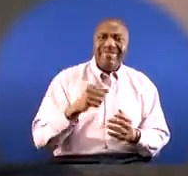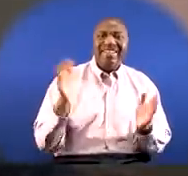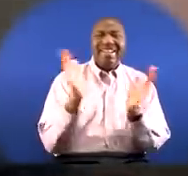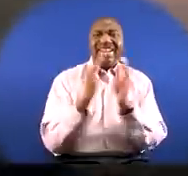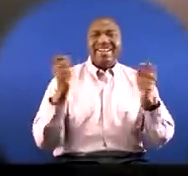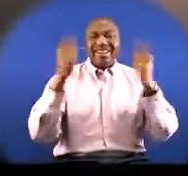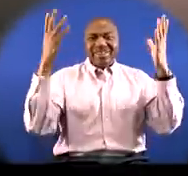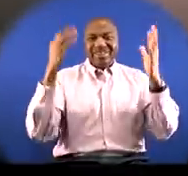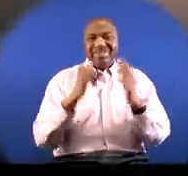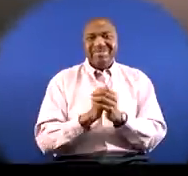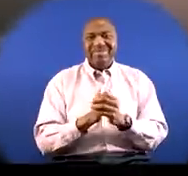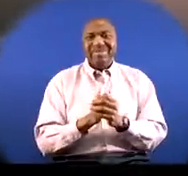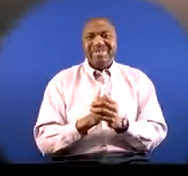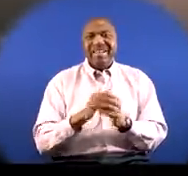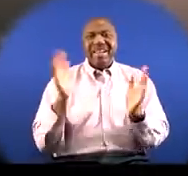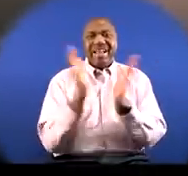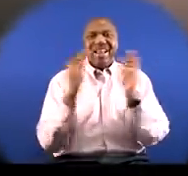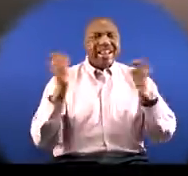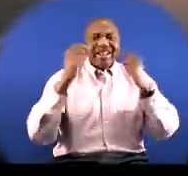Hallelujah,